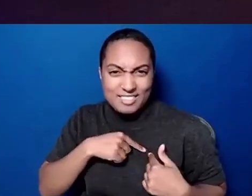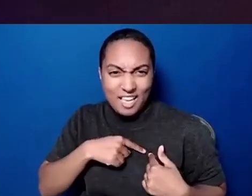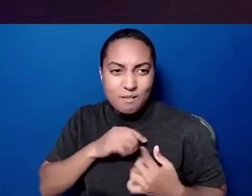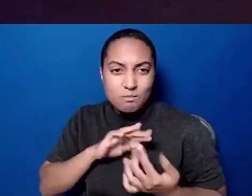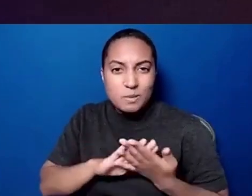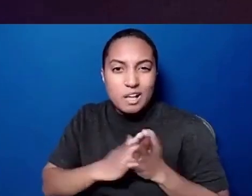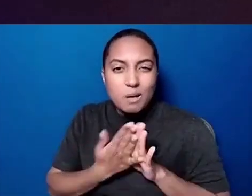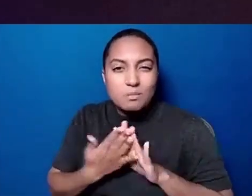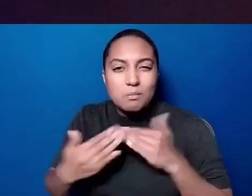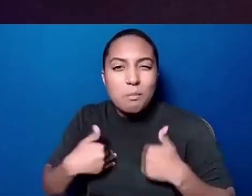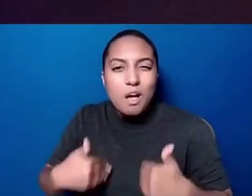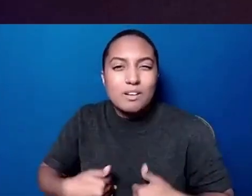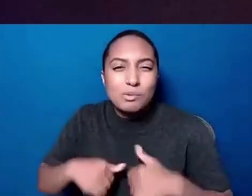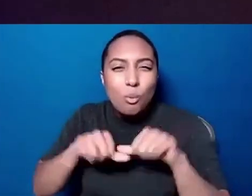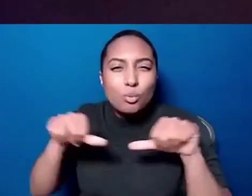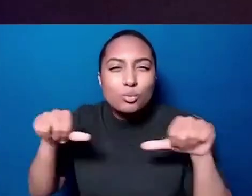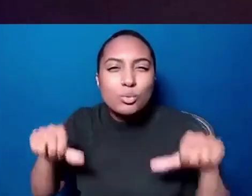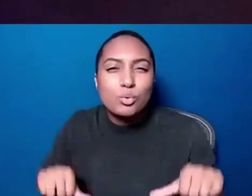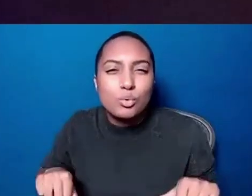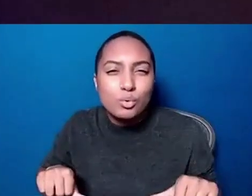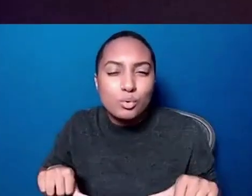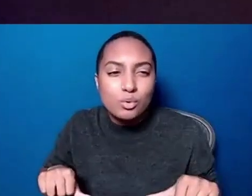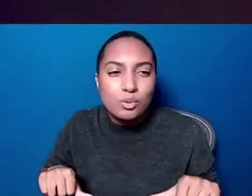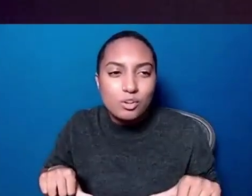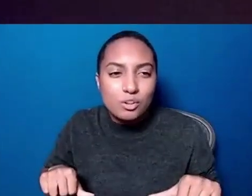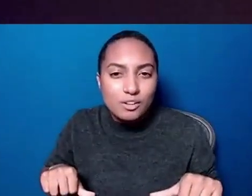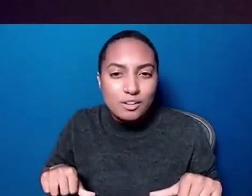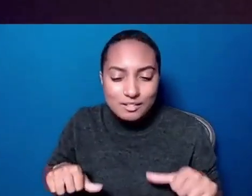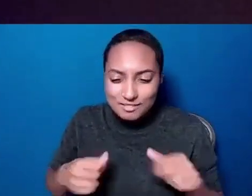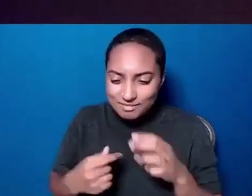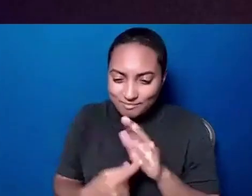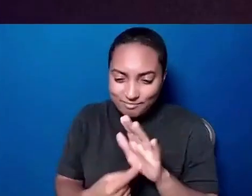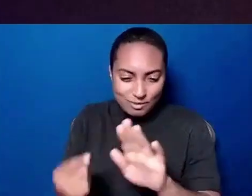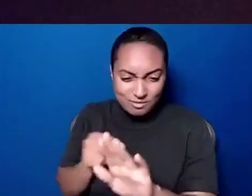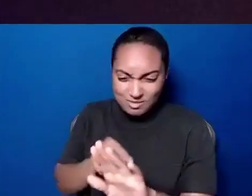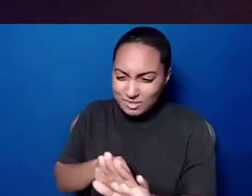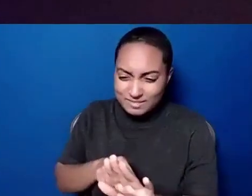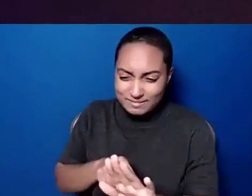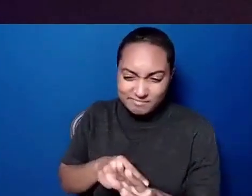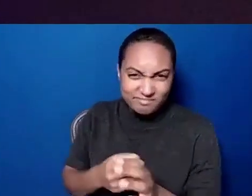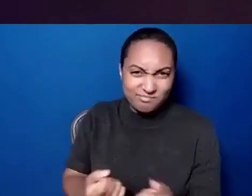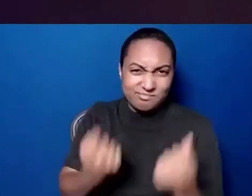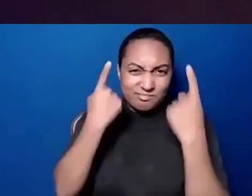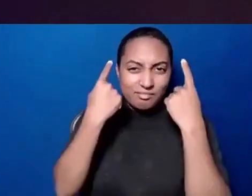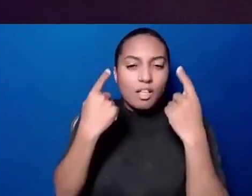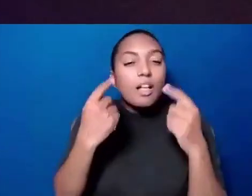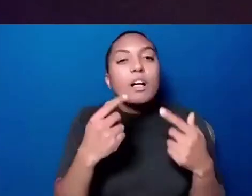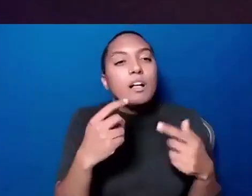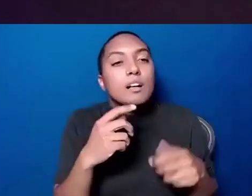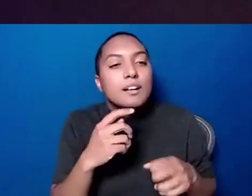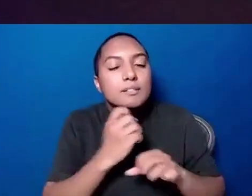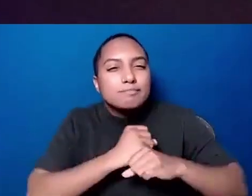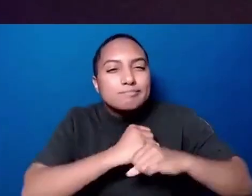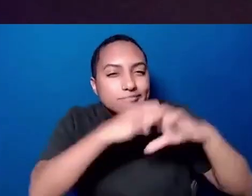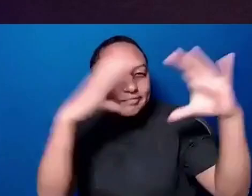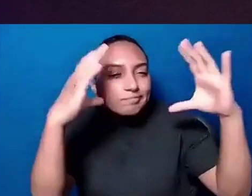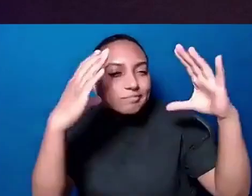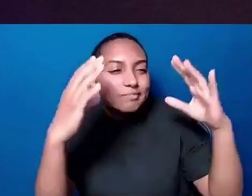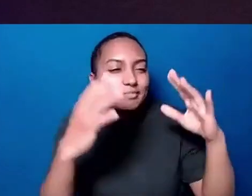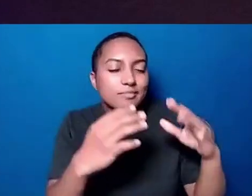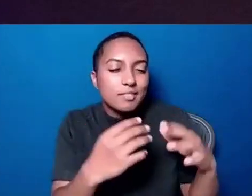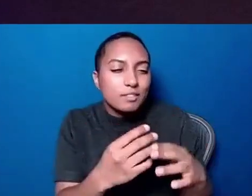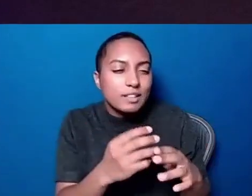is not your language, think about any sacred space where we honor